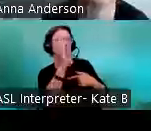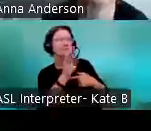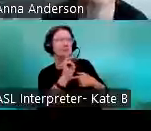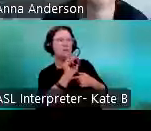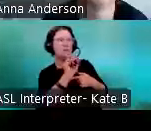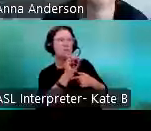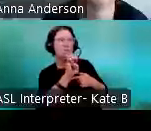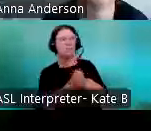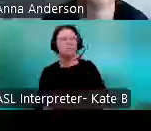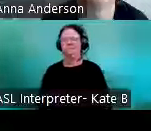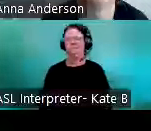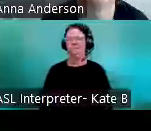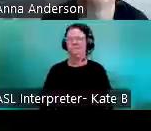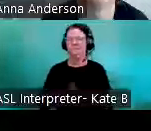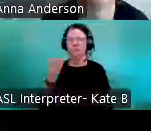is a presenter.